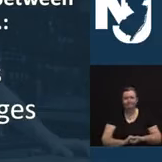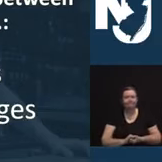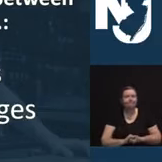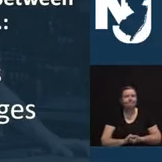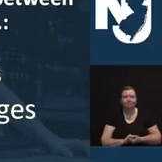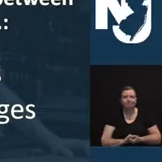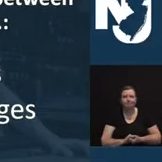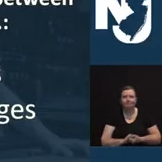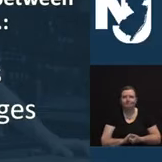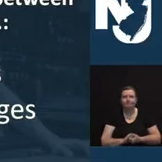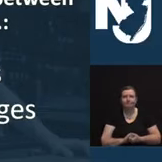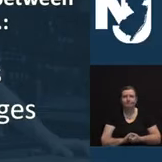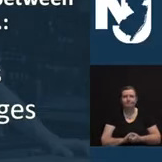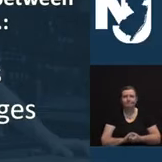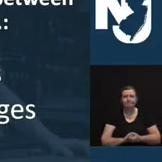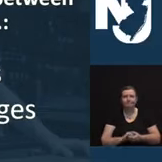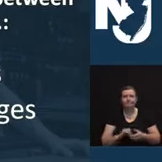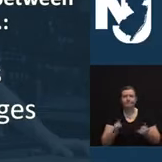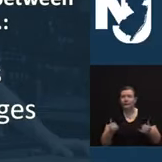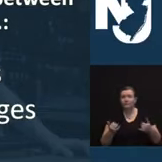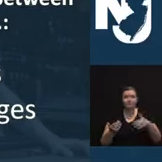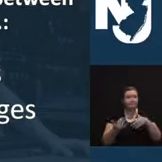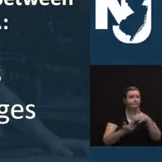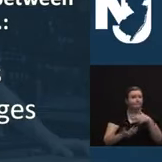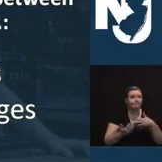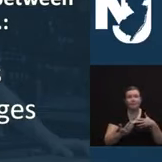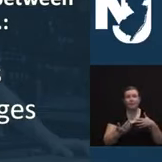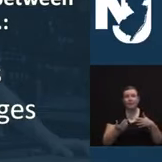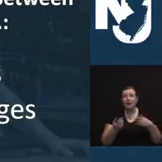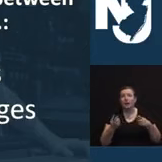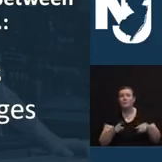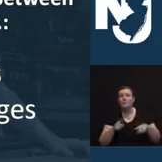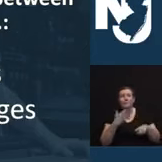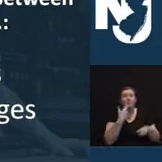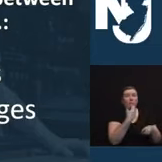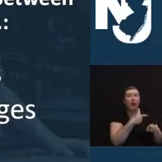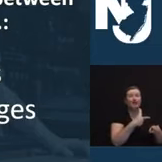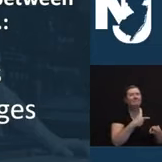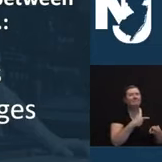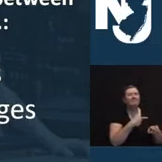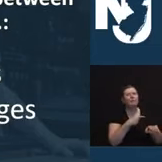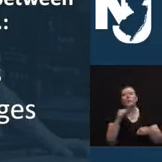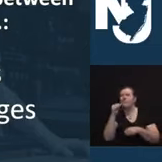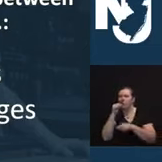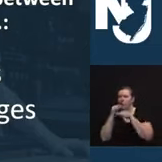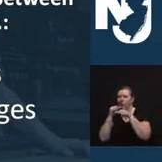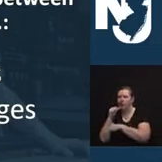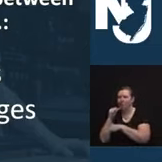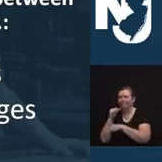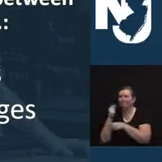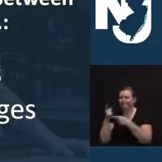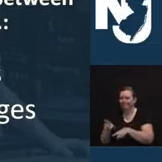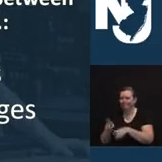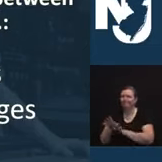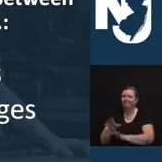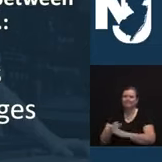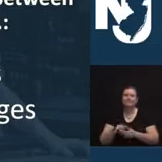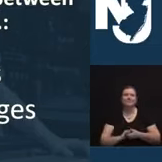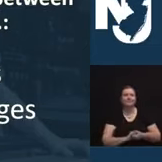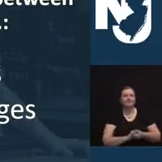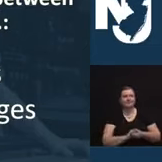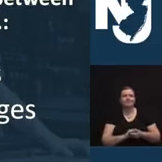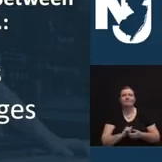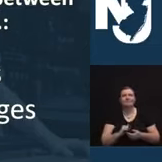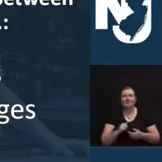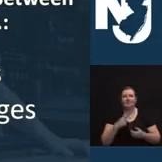not necessarily limited to restaurants, and that this is more of a problem in some areas than others. A new peer-reviewed